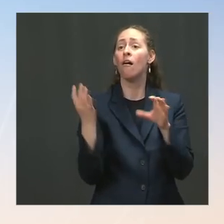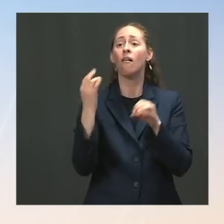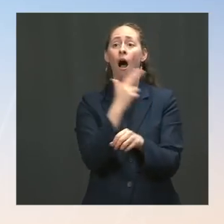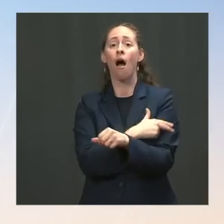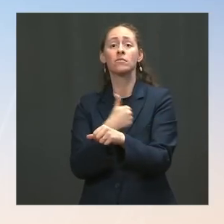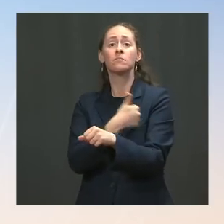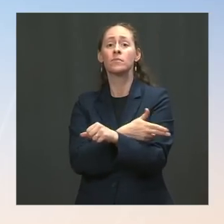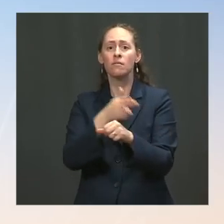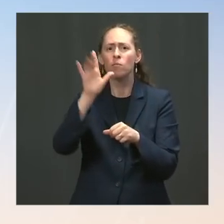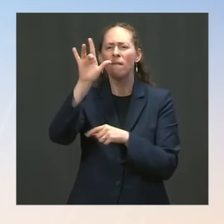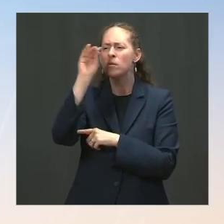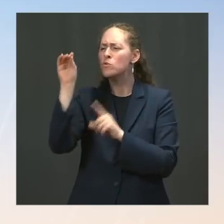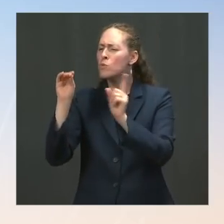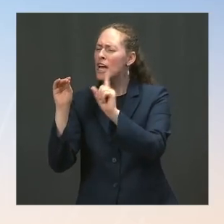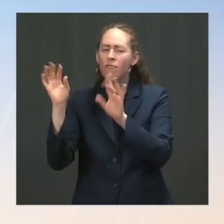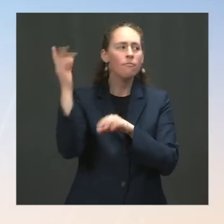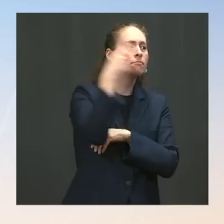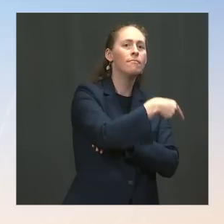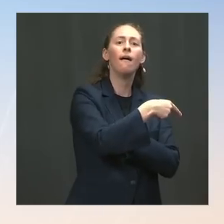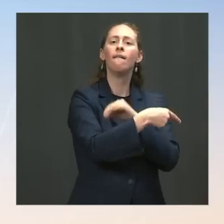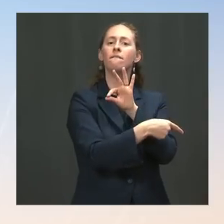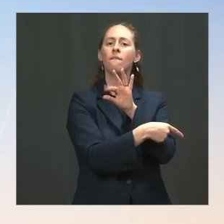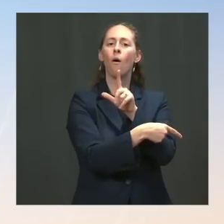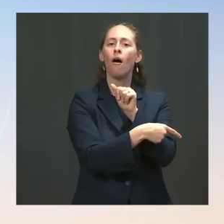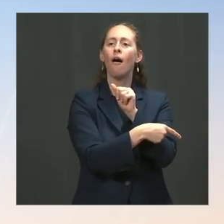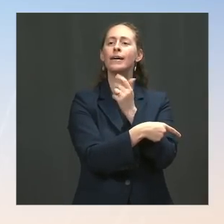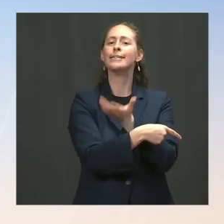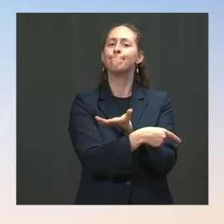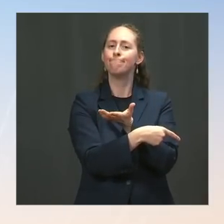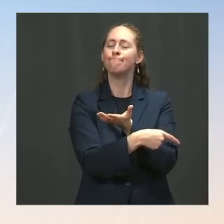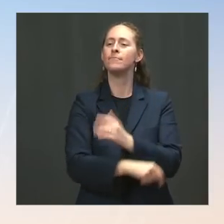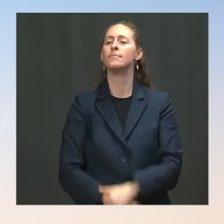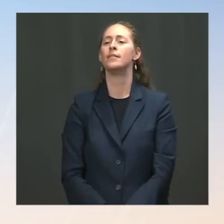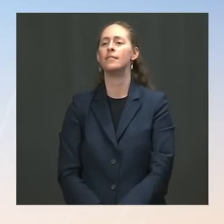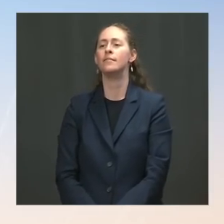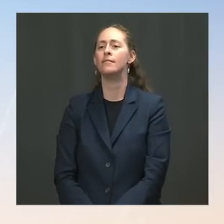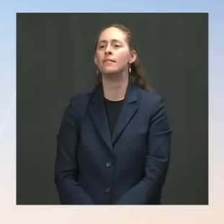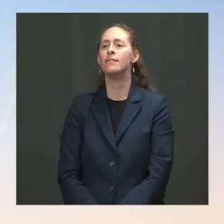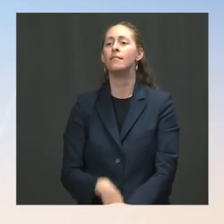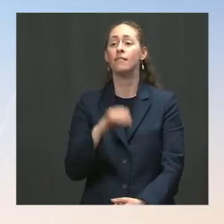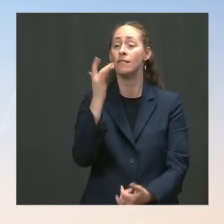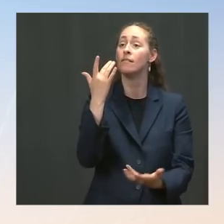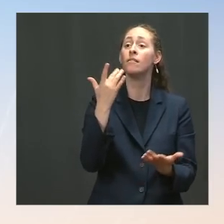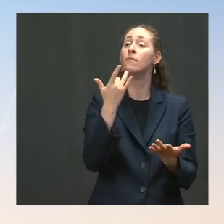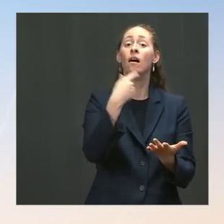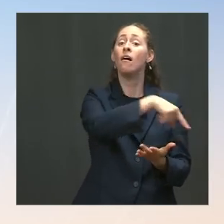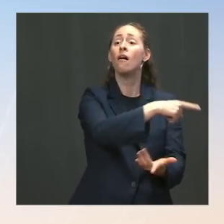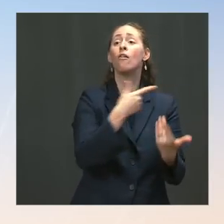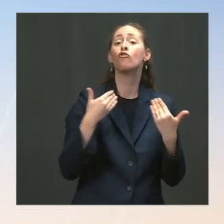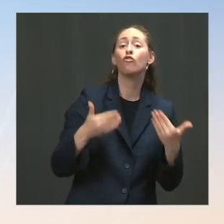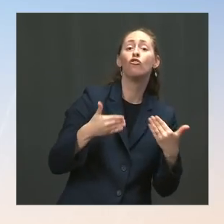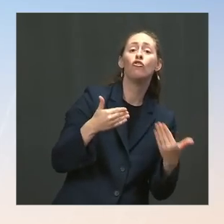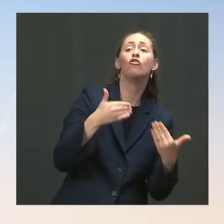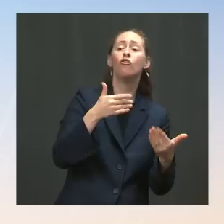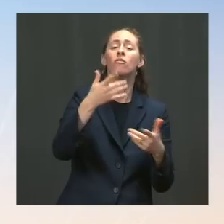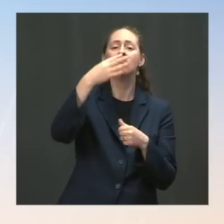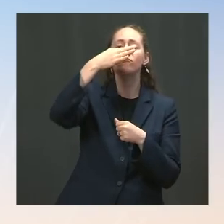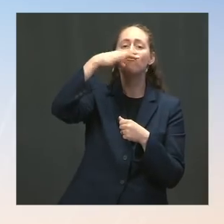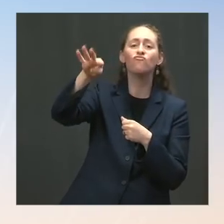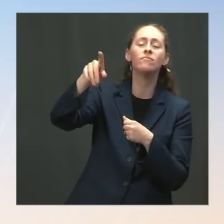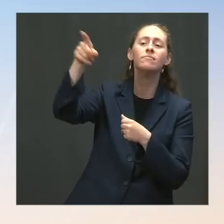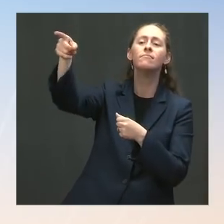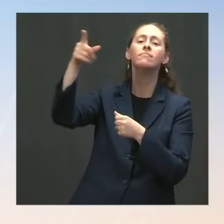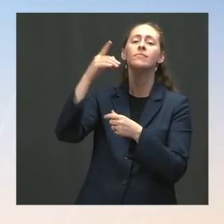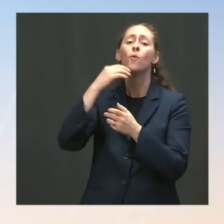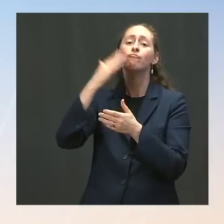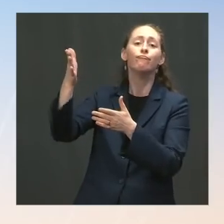are counter to public health recommendations. So we're here to state the facts. Frankly, our view is that this is too